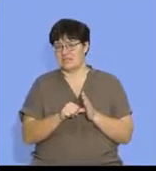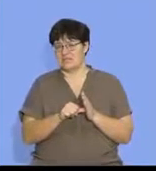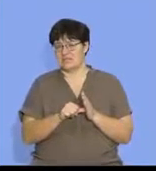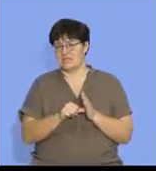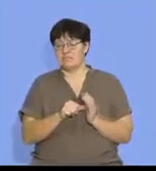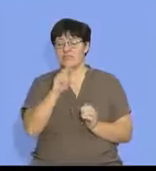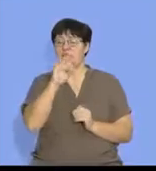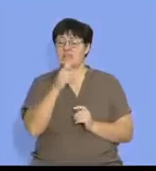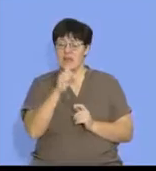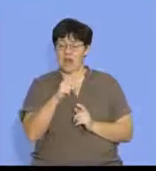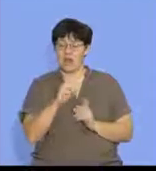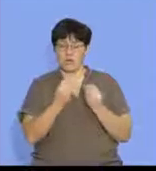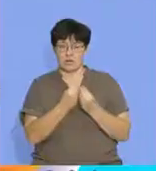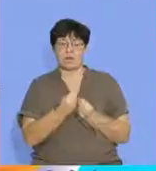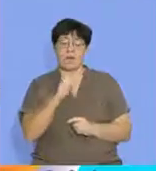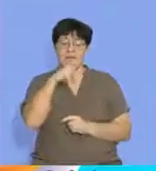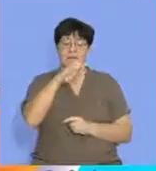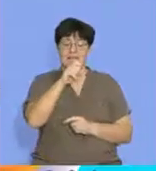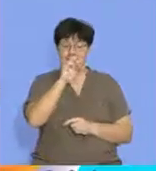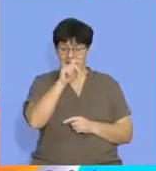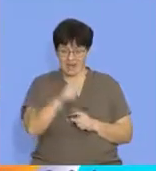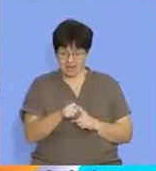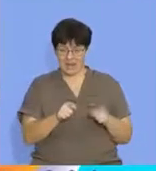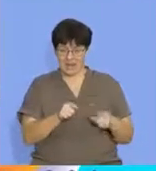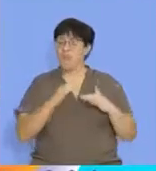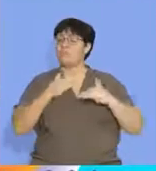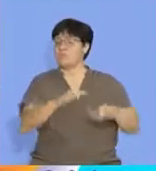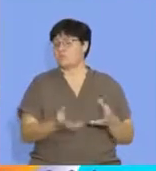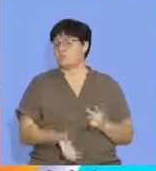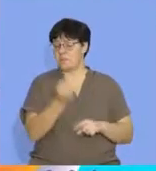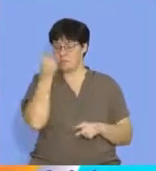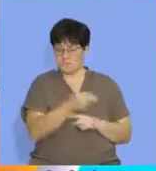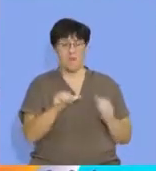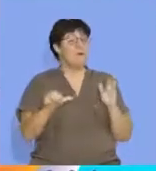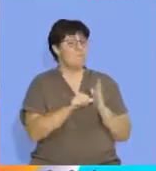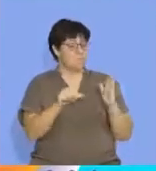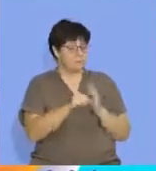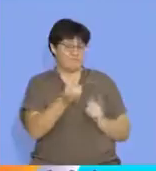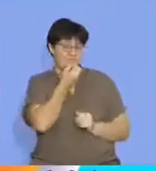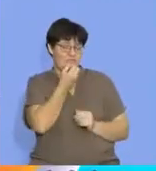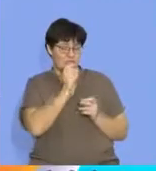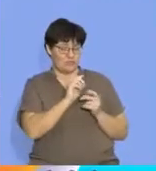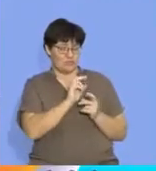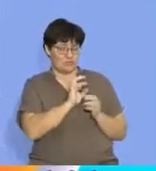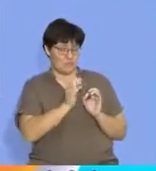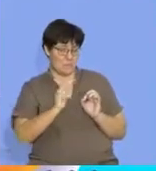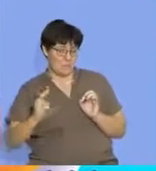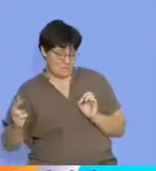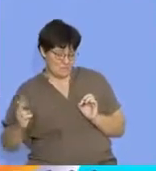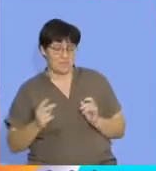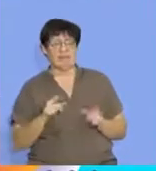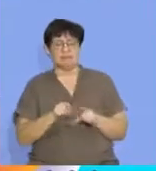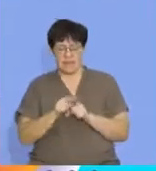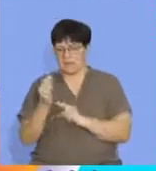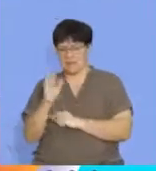unicellular organisms, are plankton. They are found in the oceans. They're a really important part of the food chain. And again, you get the plant